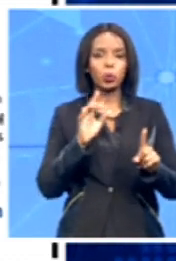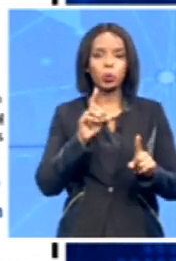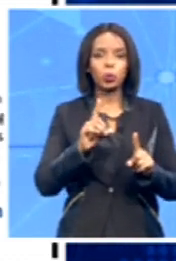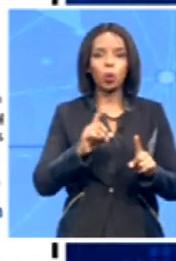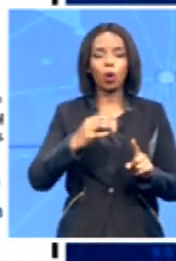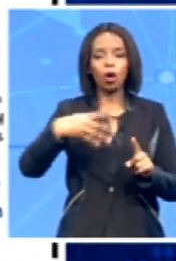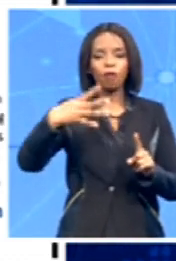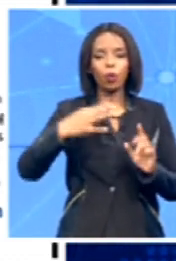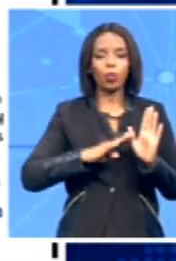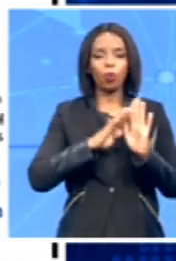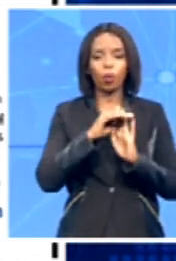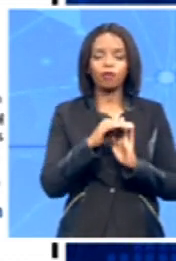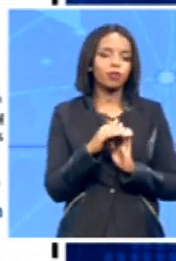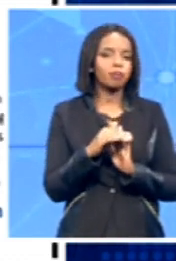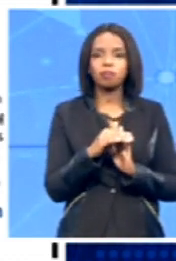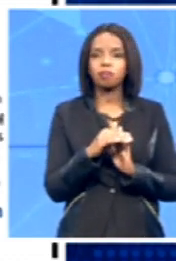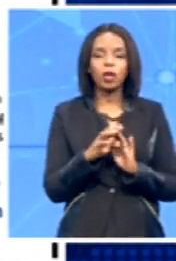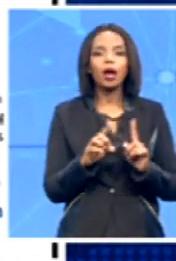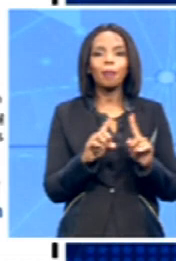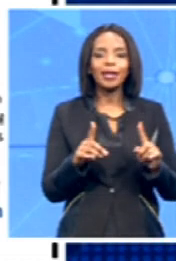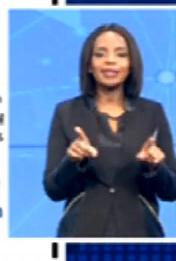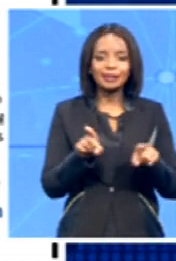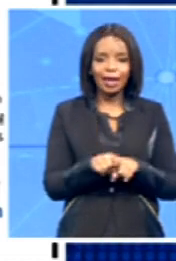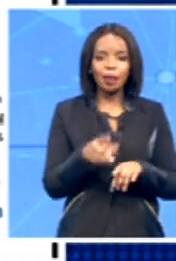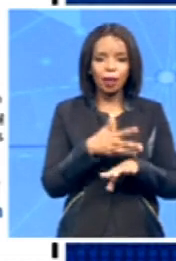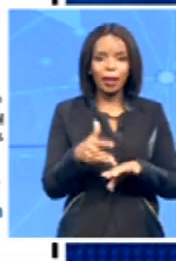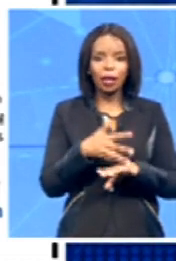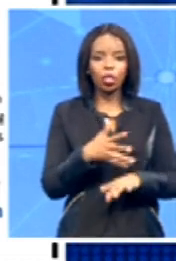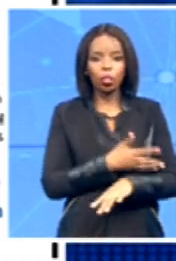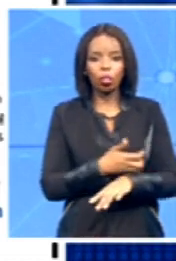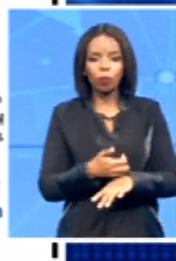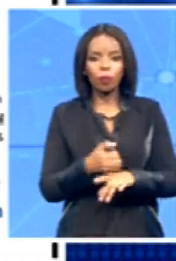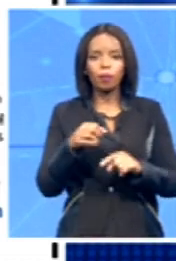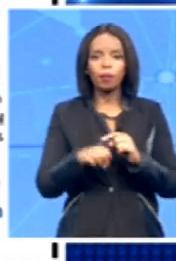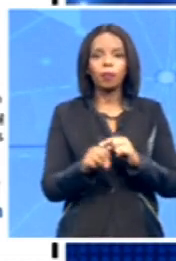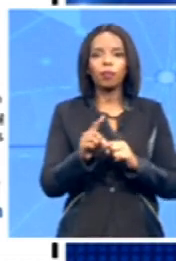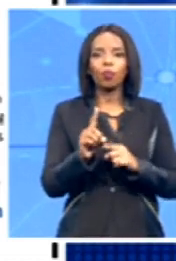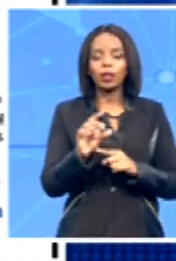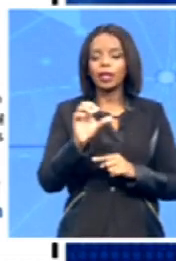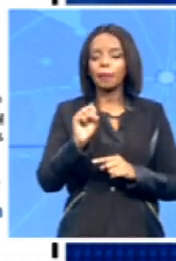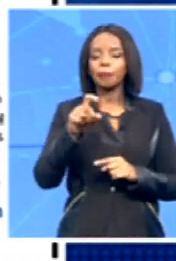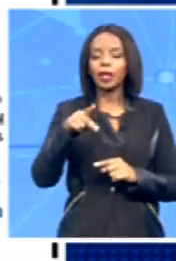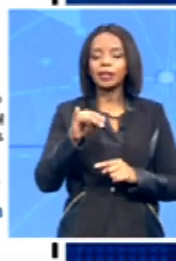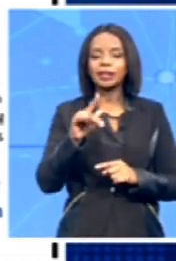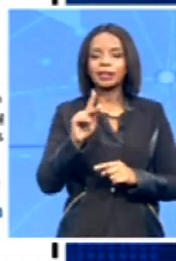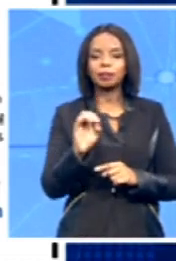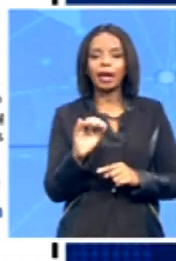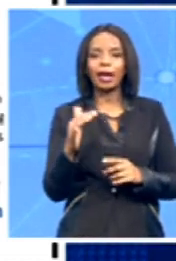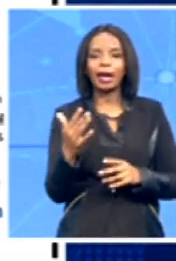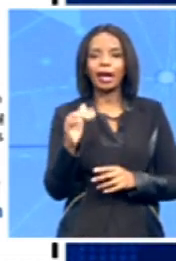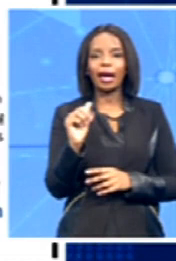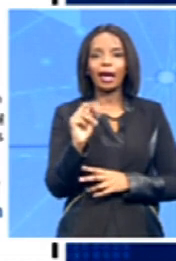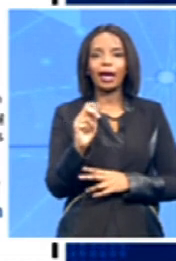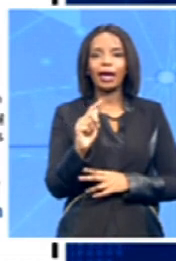blood, look at something called anti-spike antibodies. Now, this is another antibody, but this one is a combination